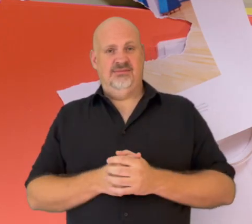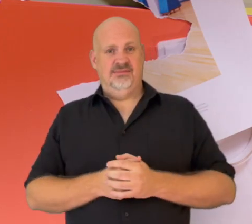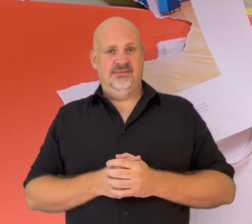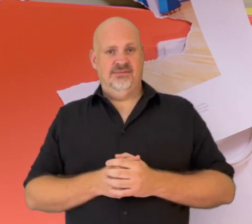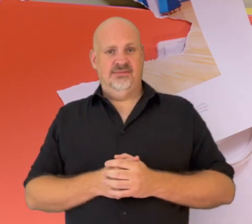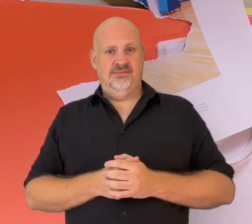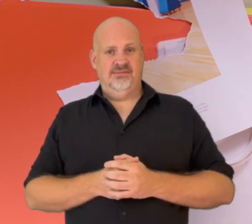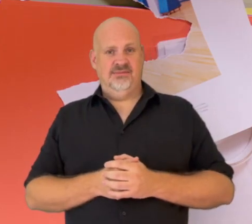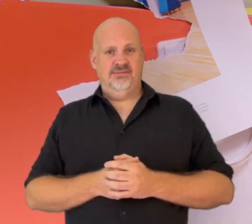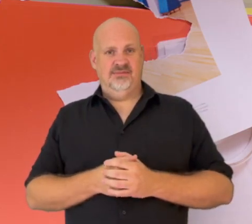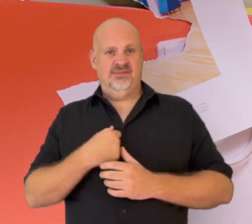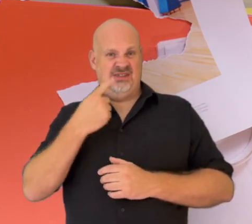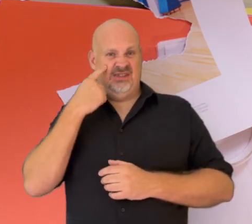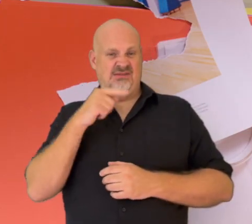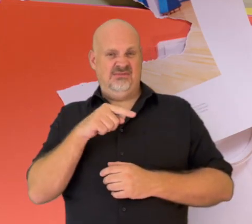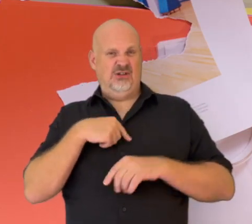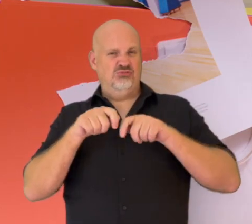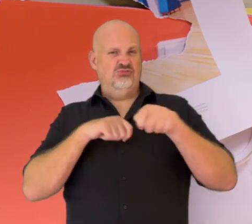And I think I'm just going to rip this one